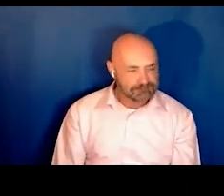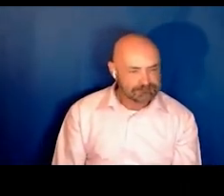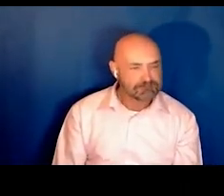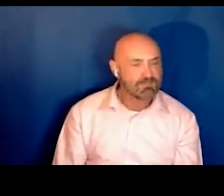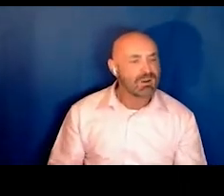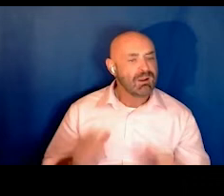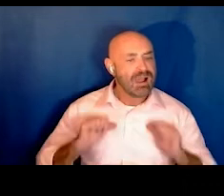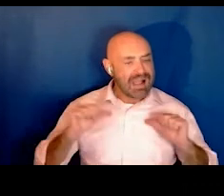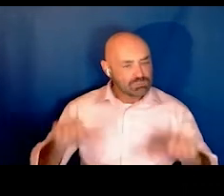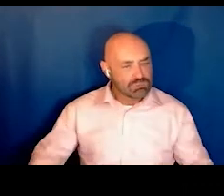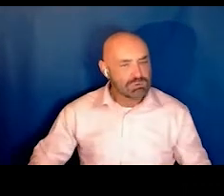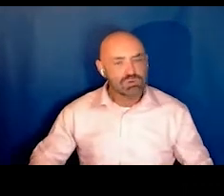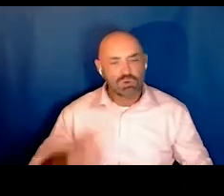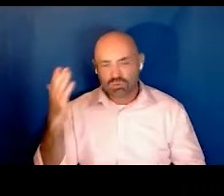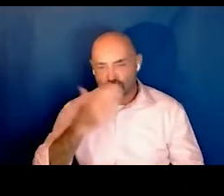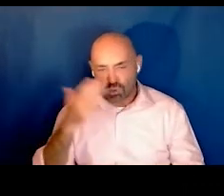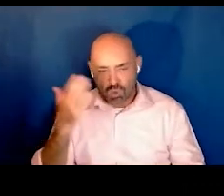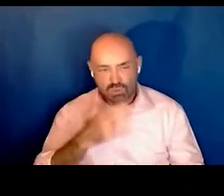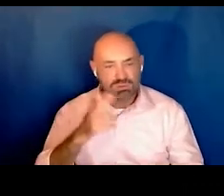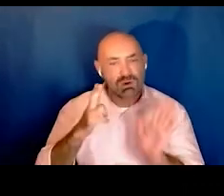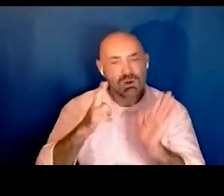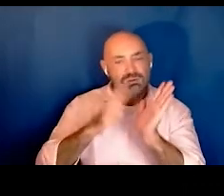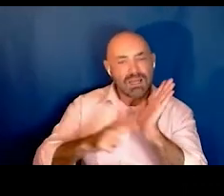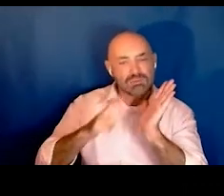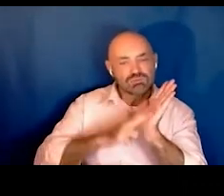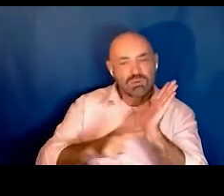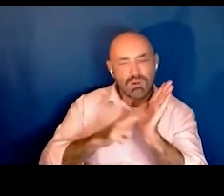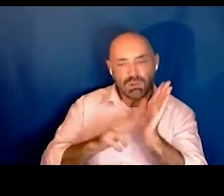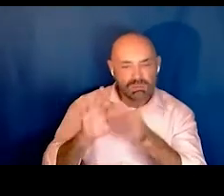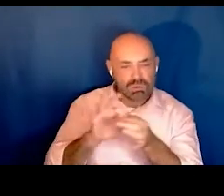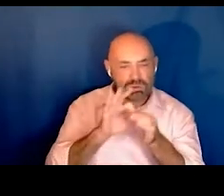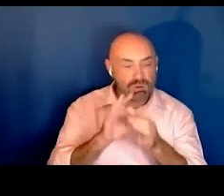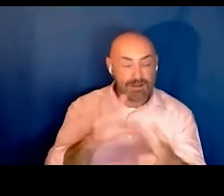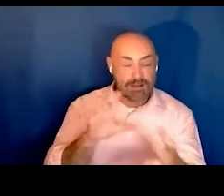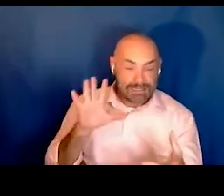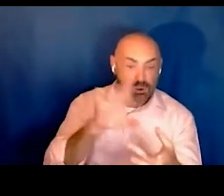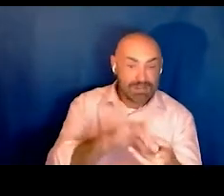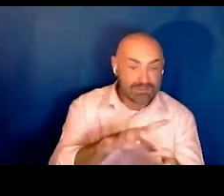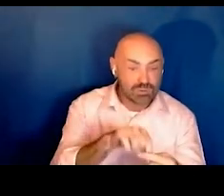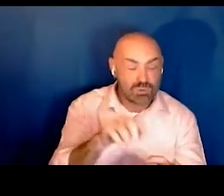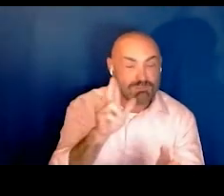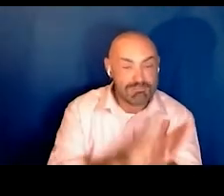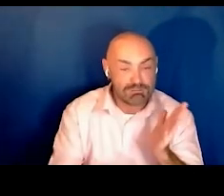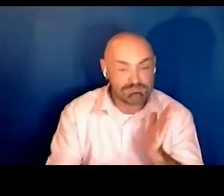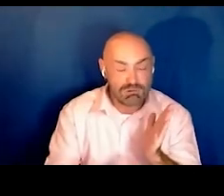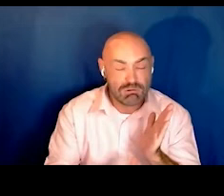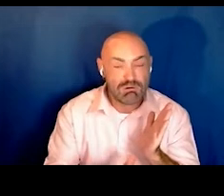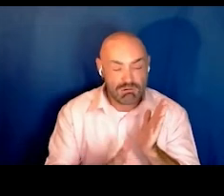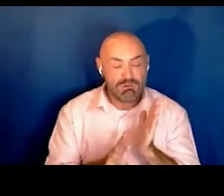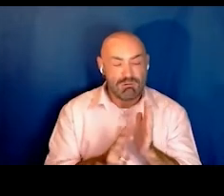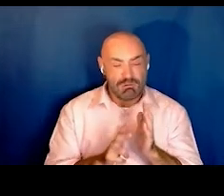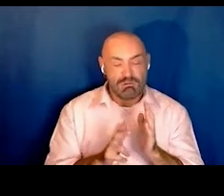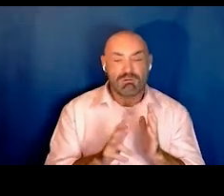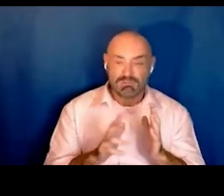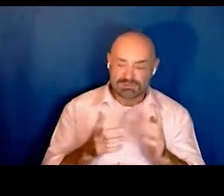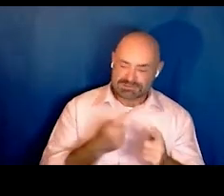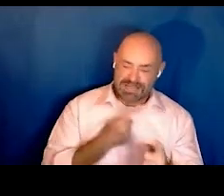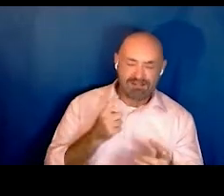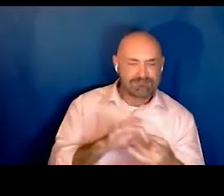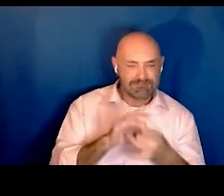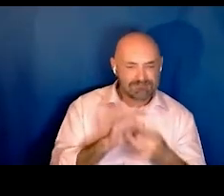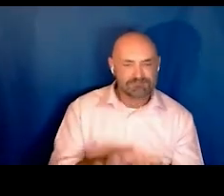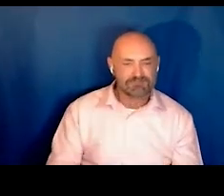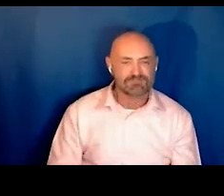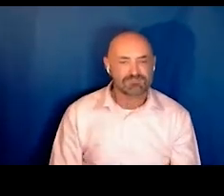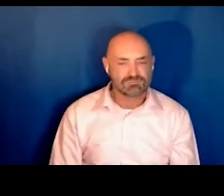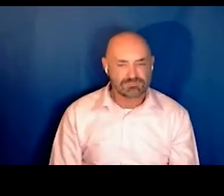and governance. In natural community, a connectedness to nature, connectedness to community, connectedness to self,